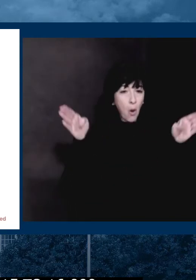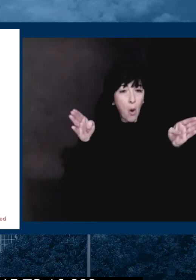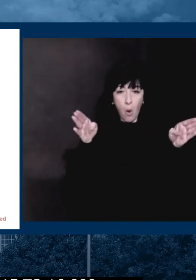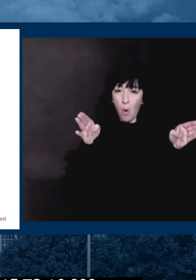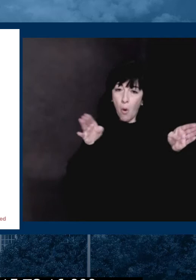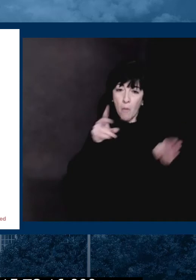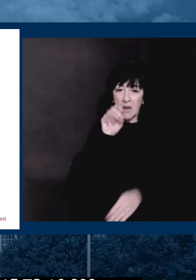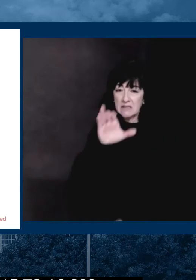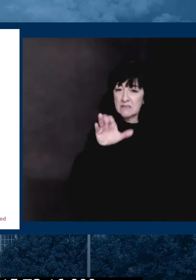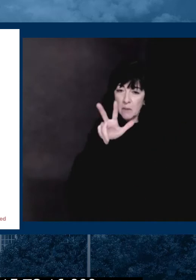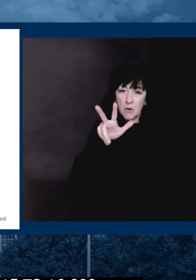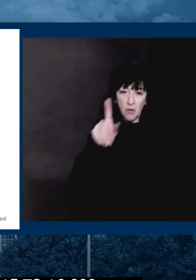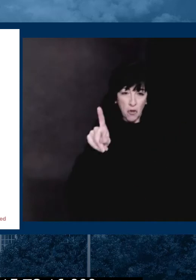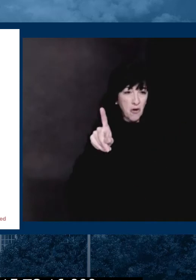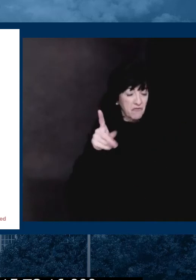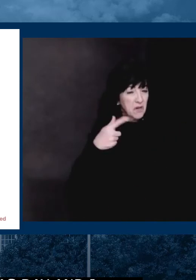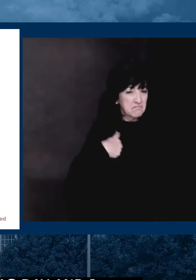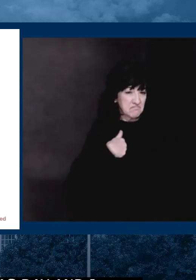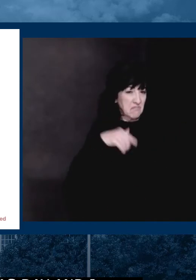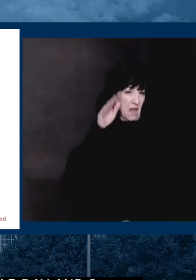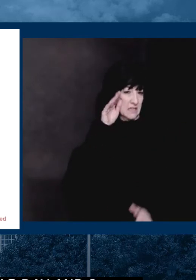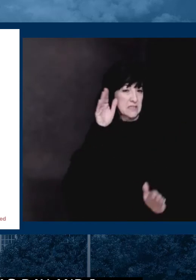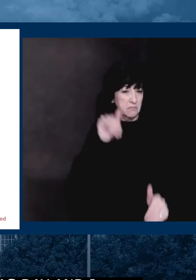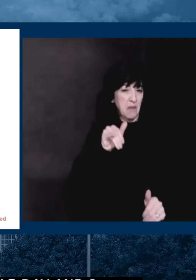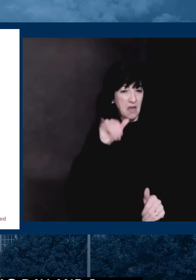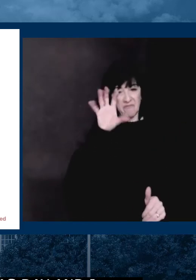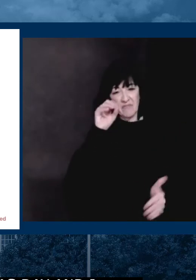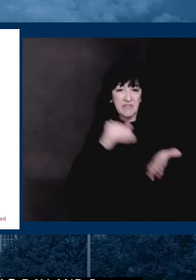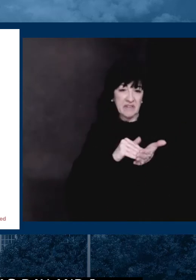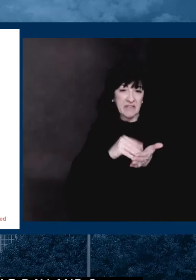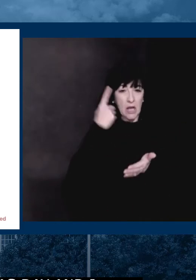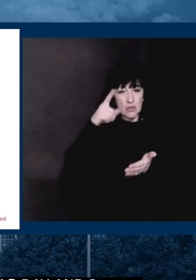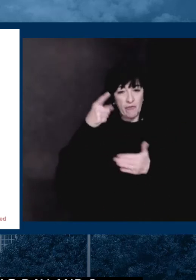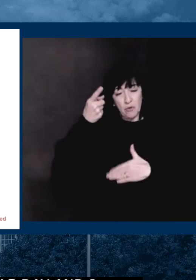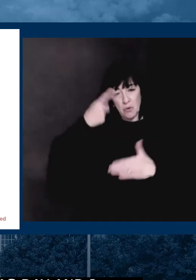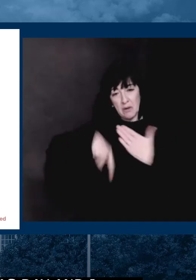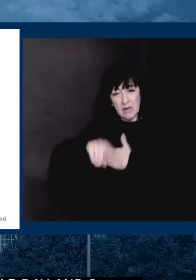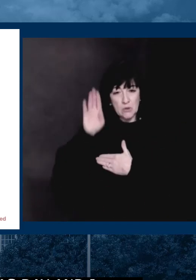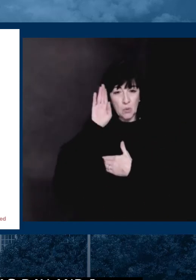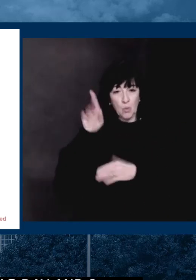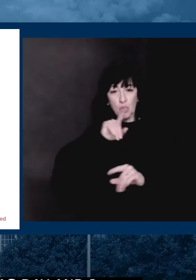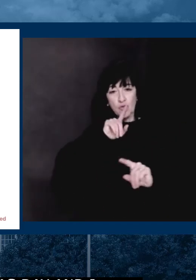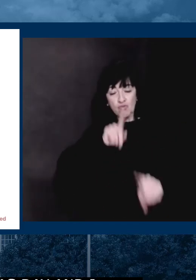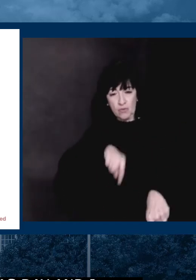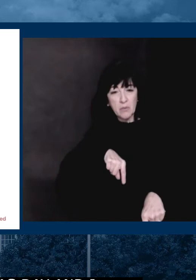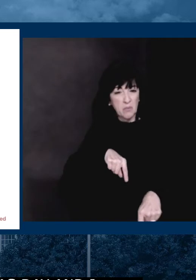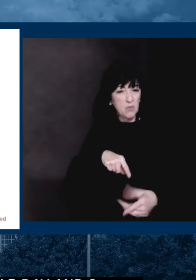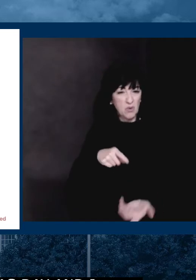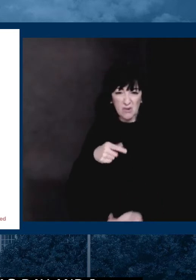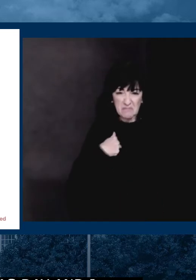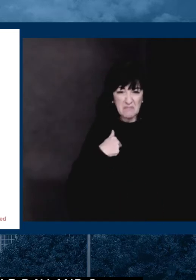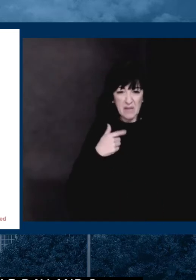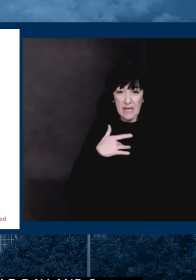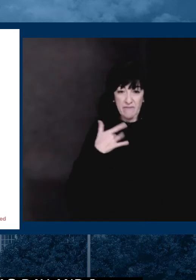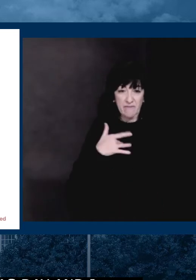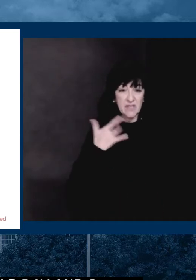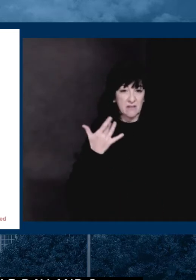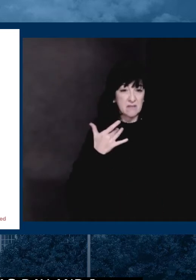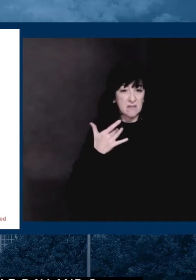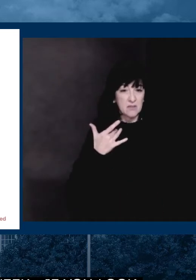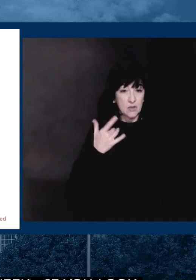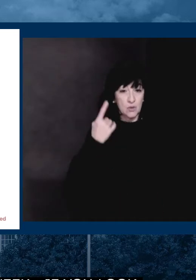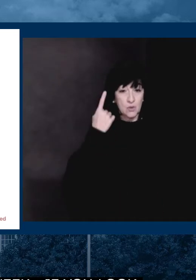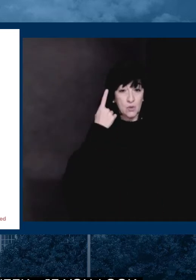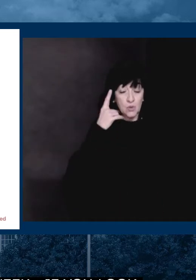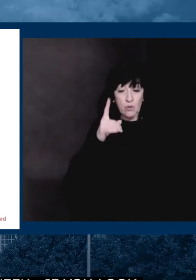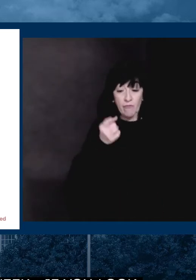again for next week. And, if you look at that, we'll be up in the, 200,000 range almost probably for the next